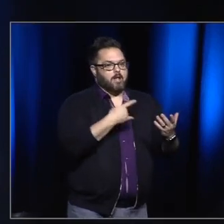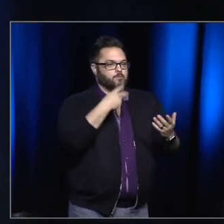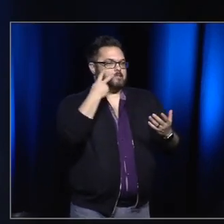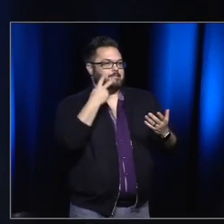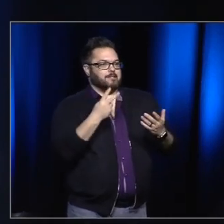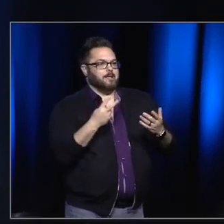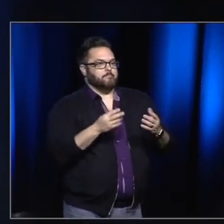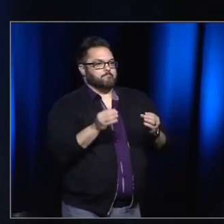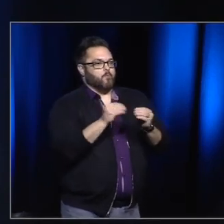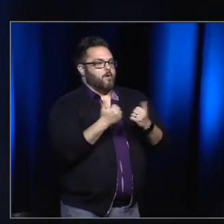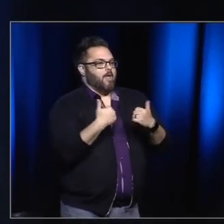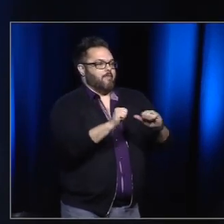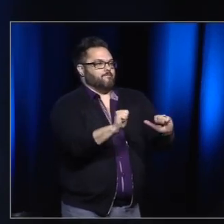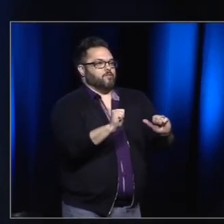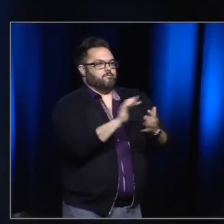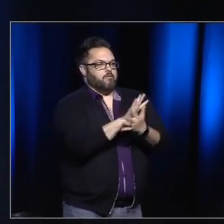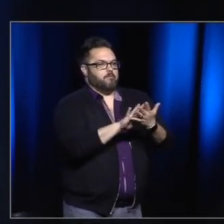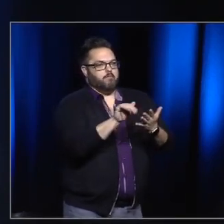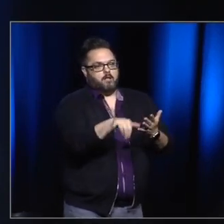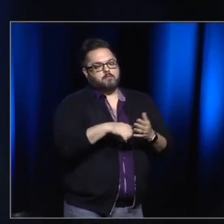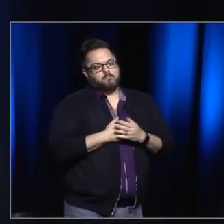massive effort along those lines.